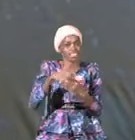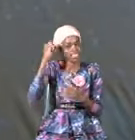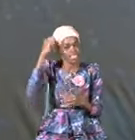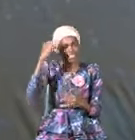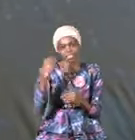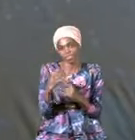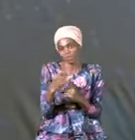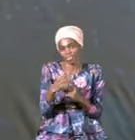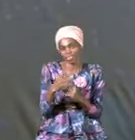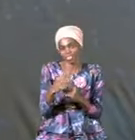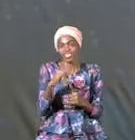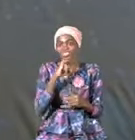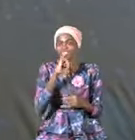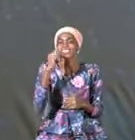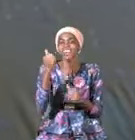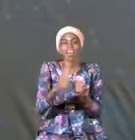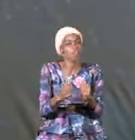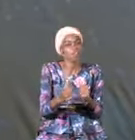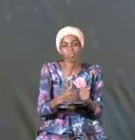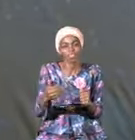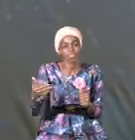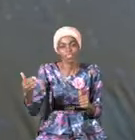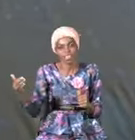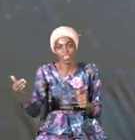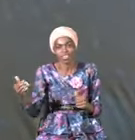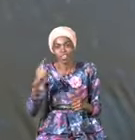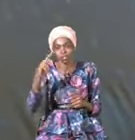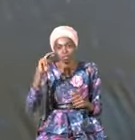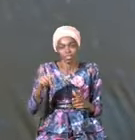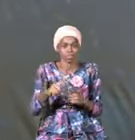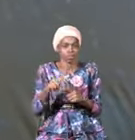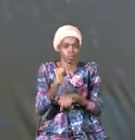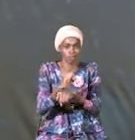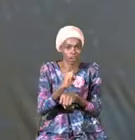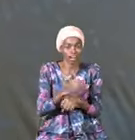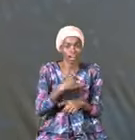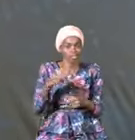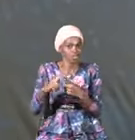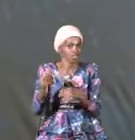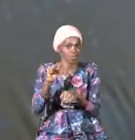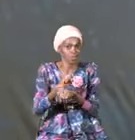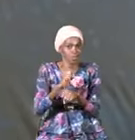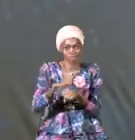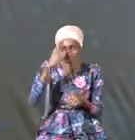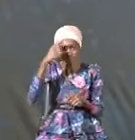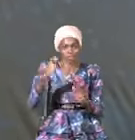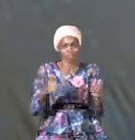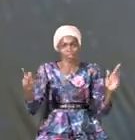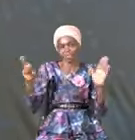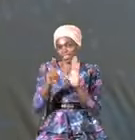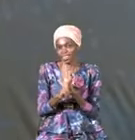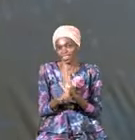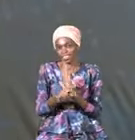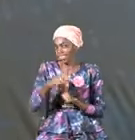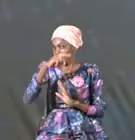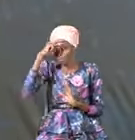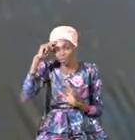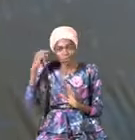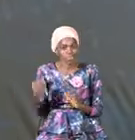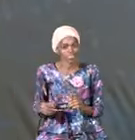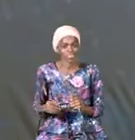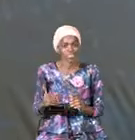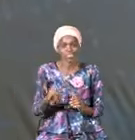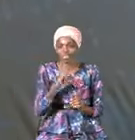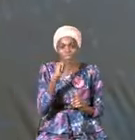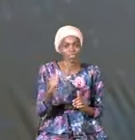is every tool you need to war. And to war for greatness. Because not a